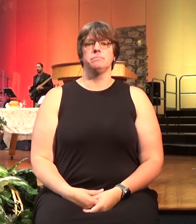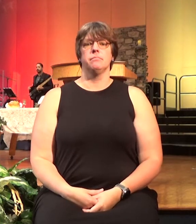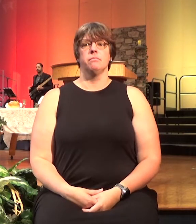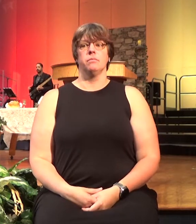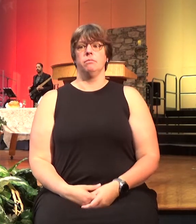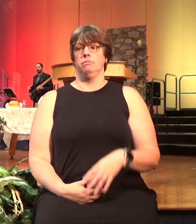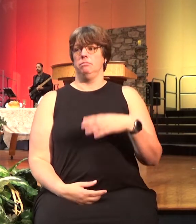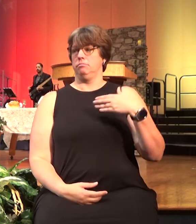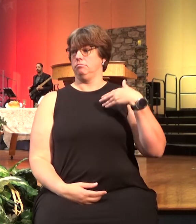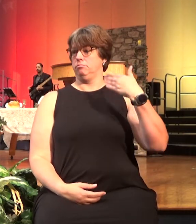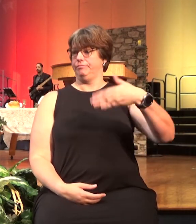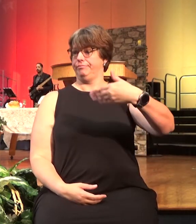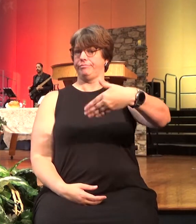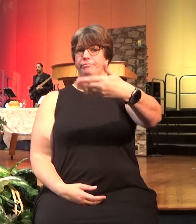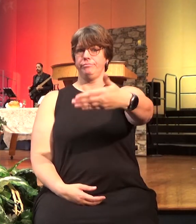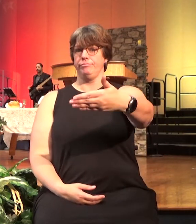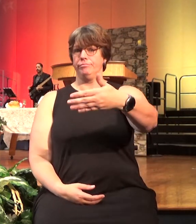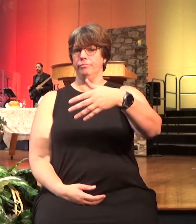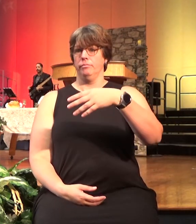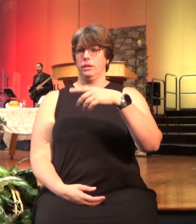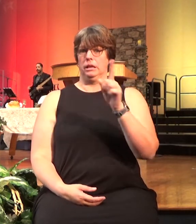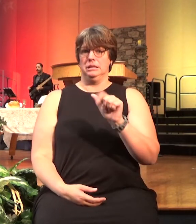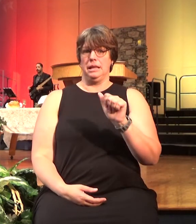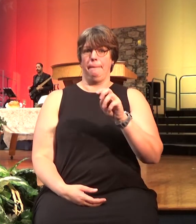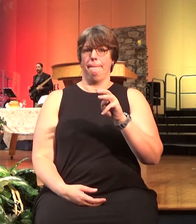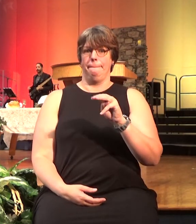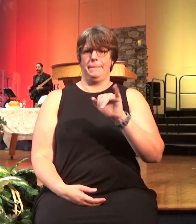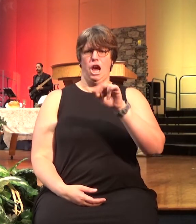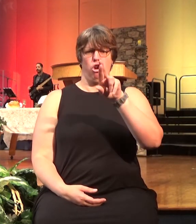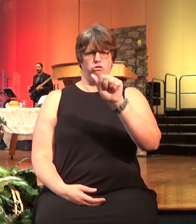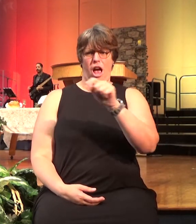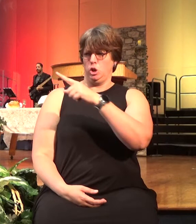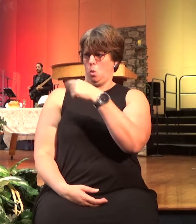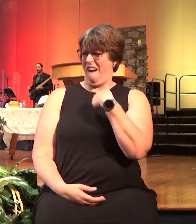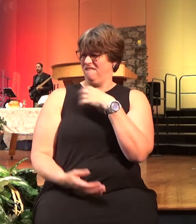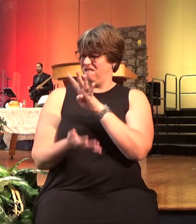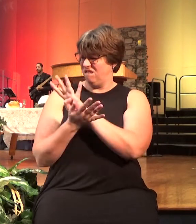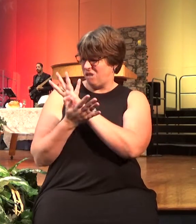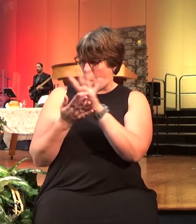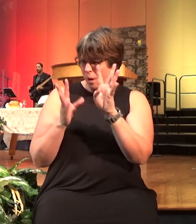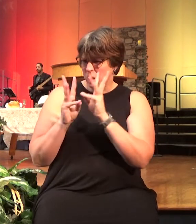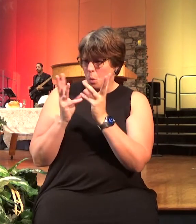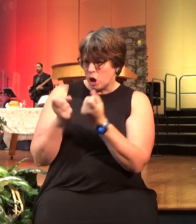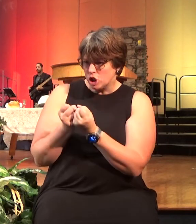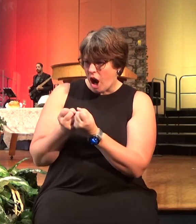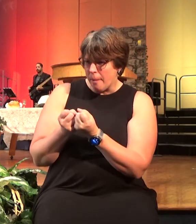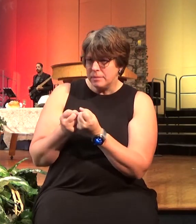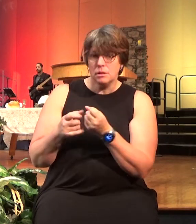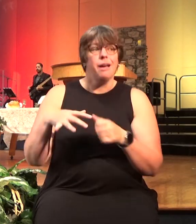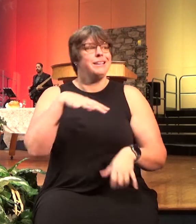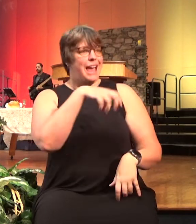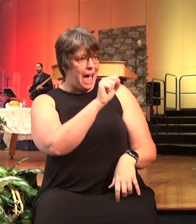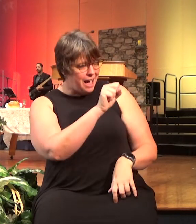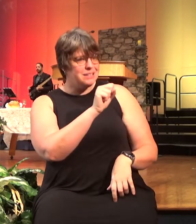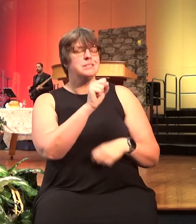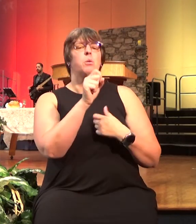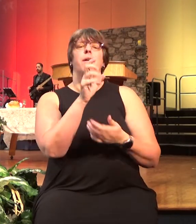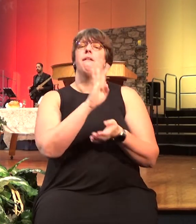And hasn't it been amazing to have Dr. Roger here with us these last 2 weeks? Yes! What a